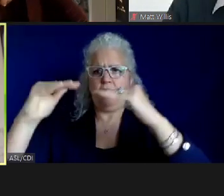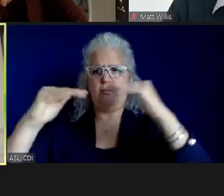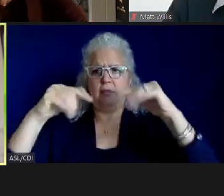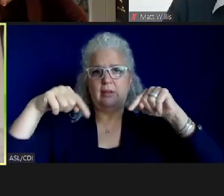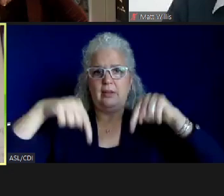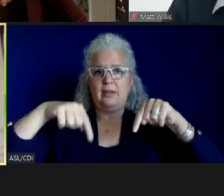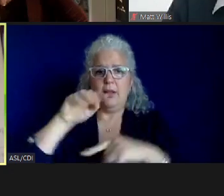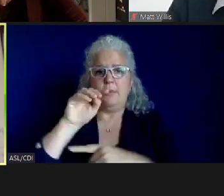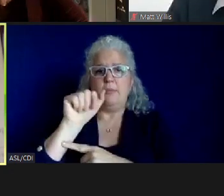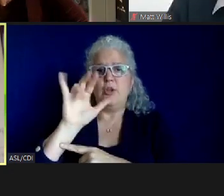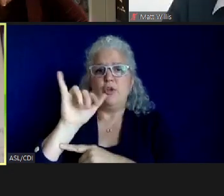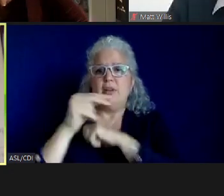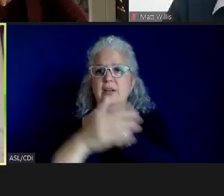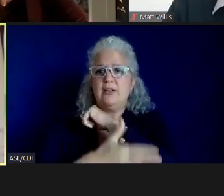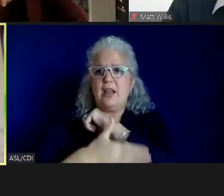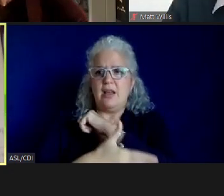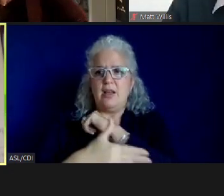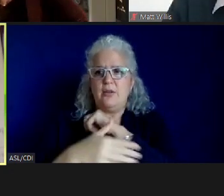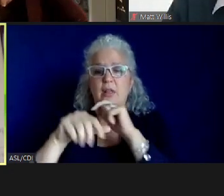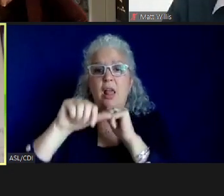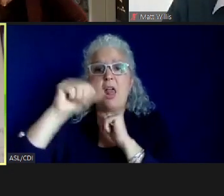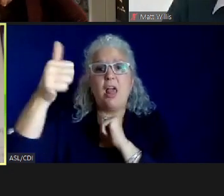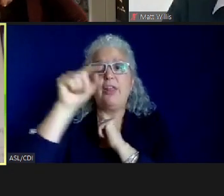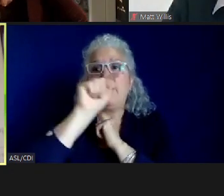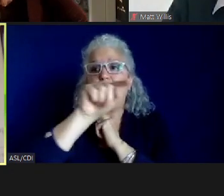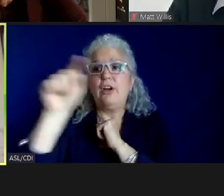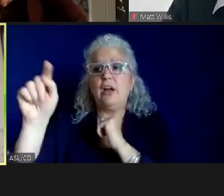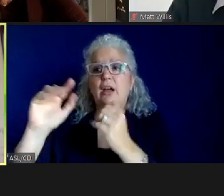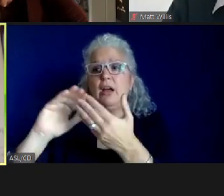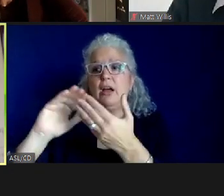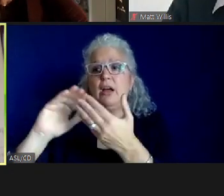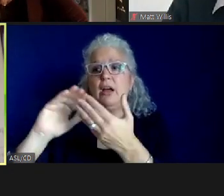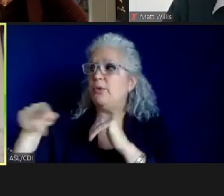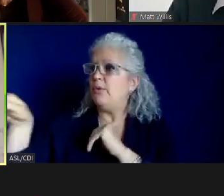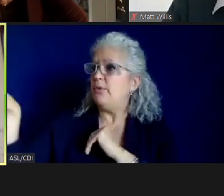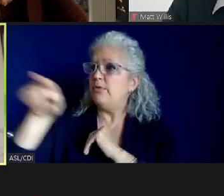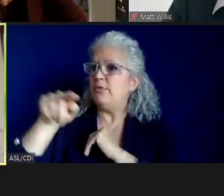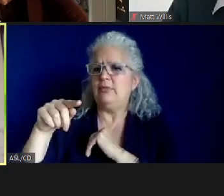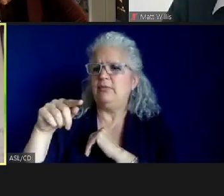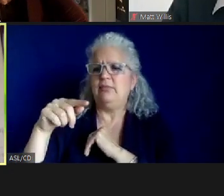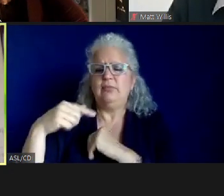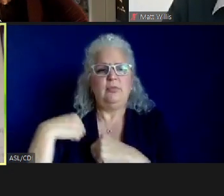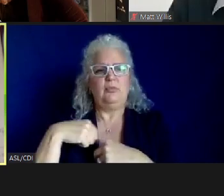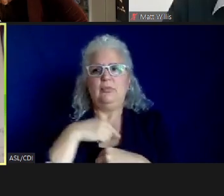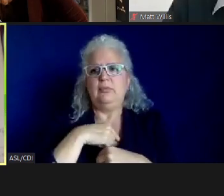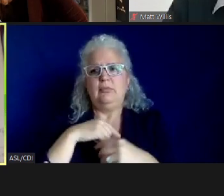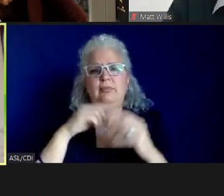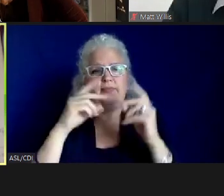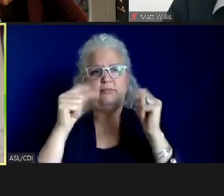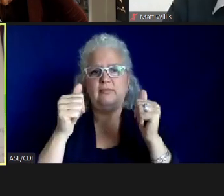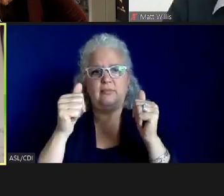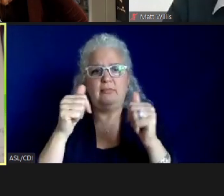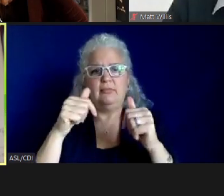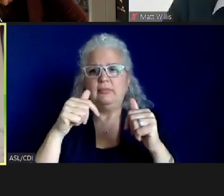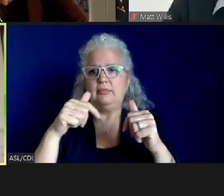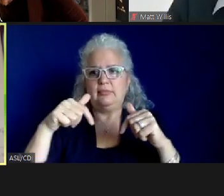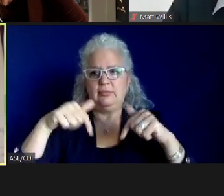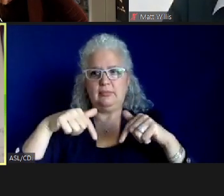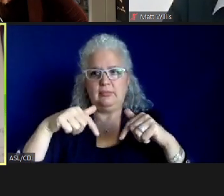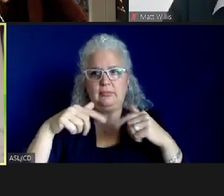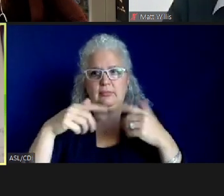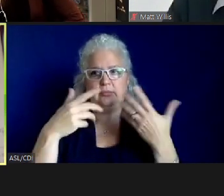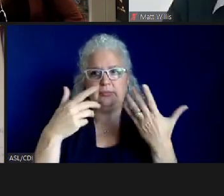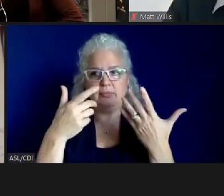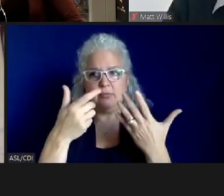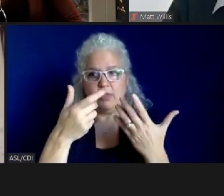by COVID-19, get the opportunity to get the vaccine as soon as possible. So I don't know if you want to add anything to that, Dr.